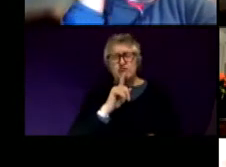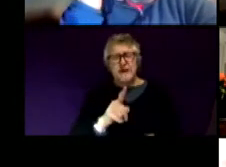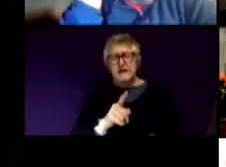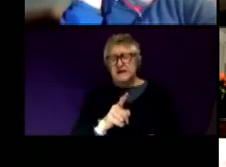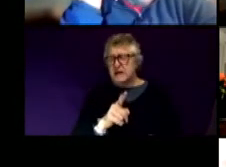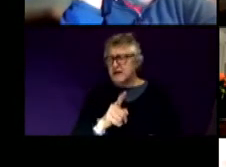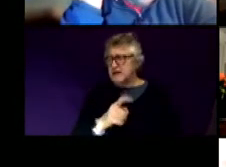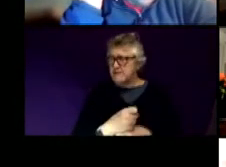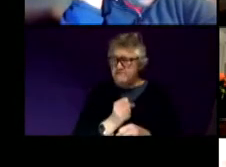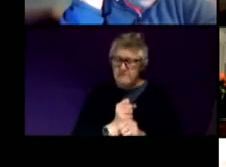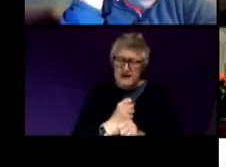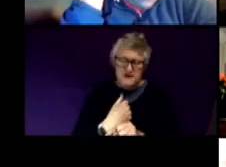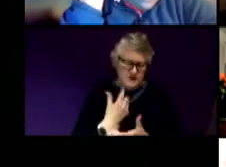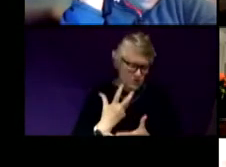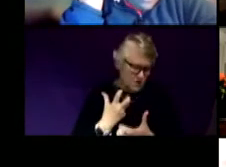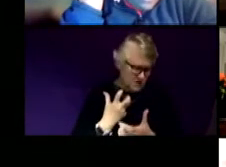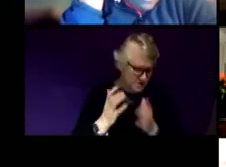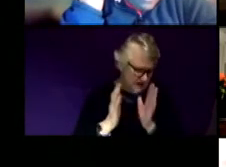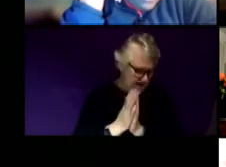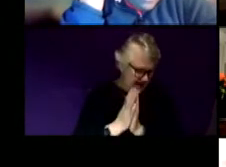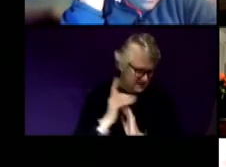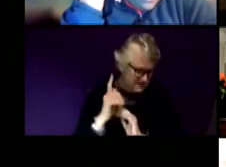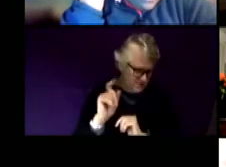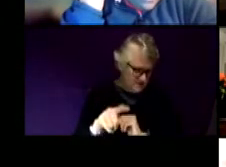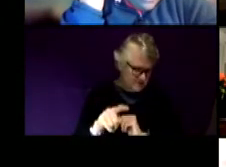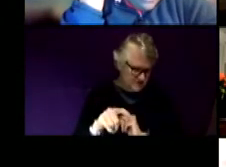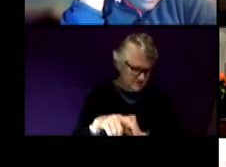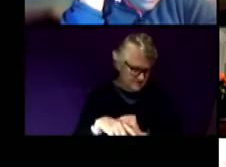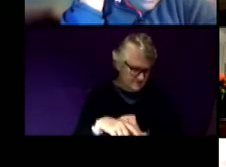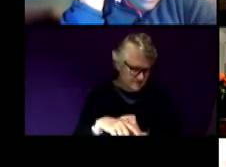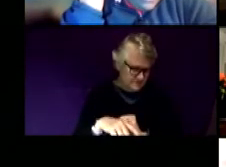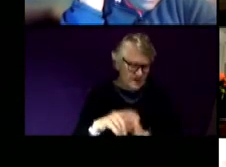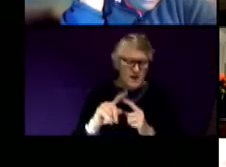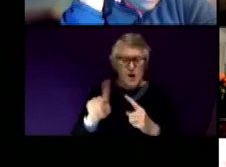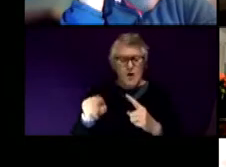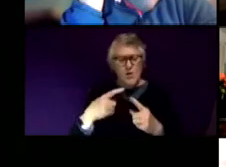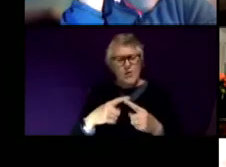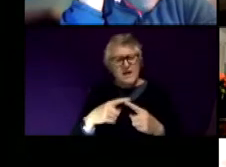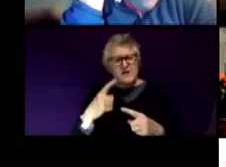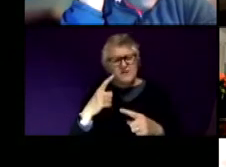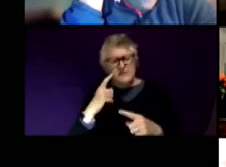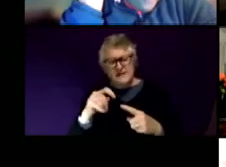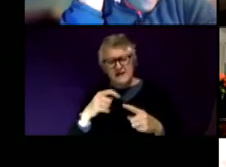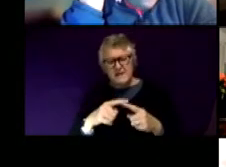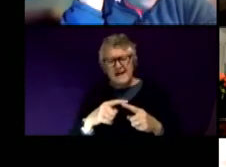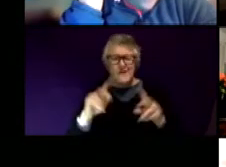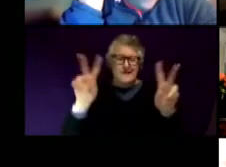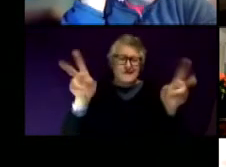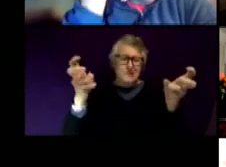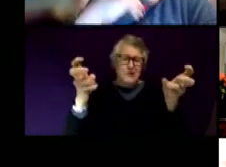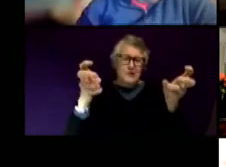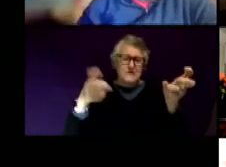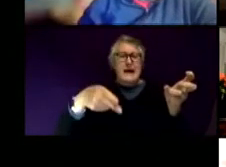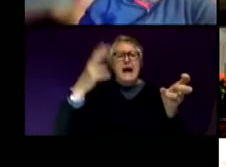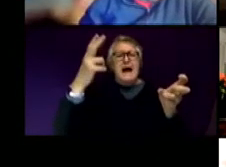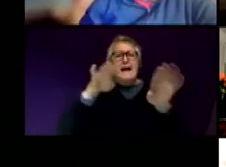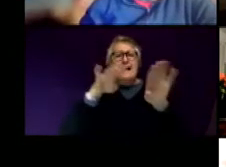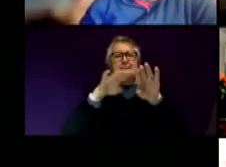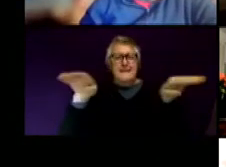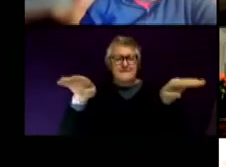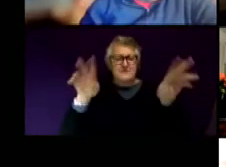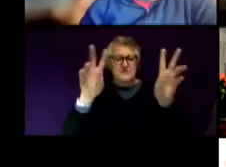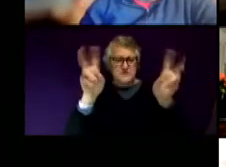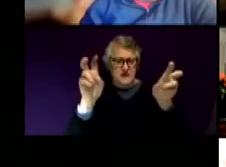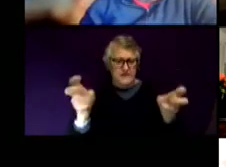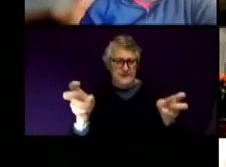it comes to what I call high level topics, like body worn cameras and other conversations, it would